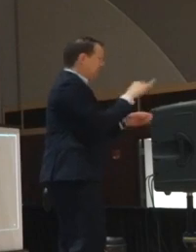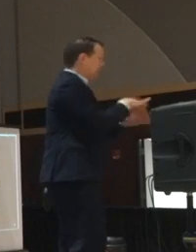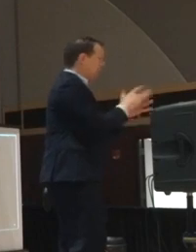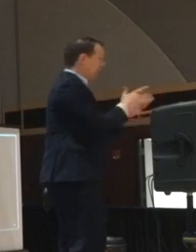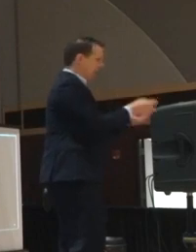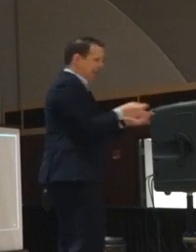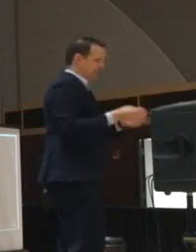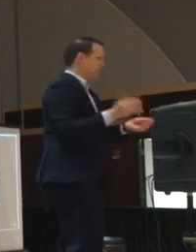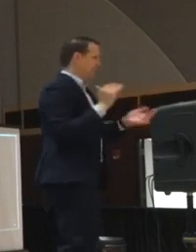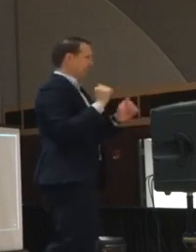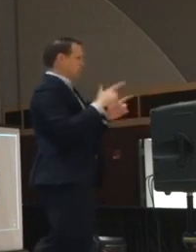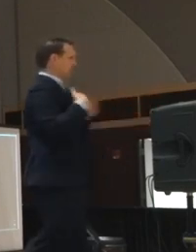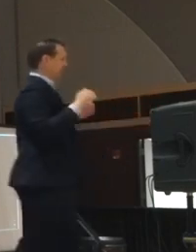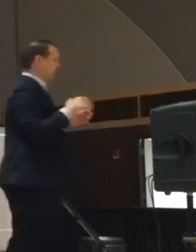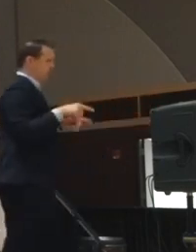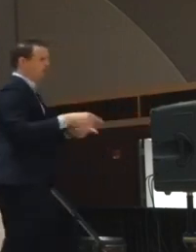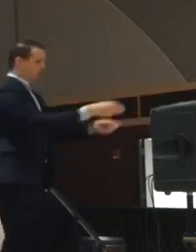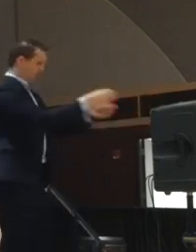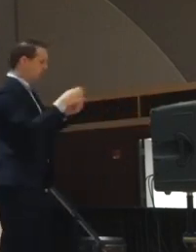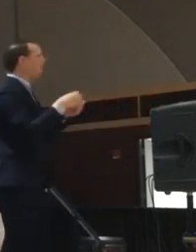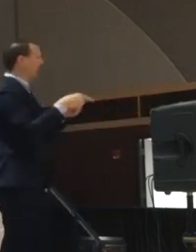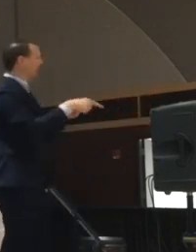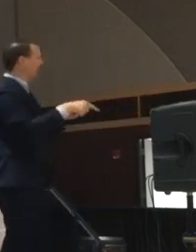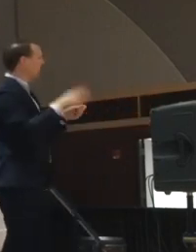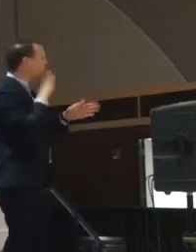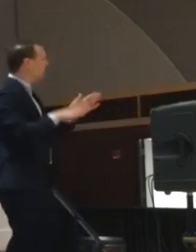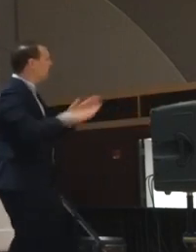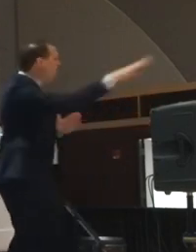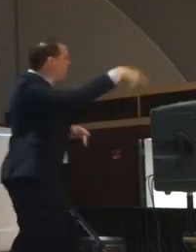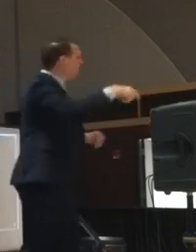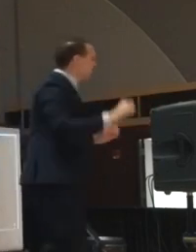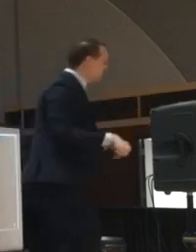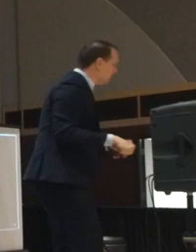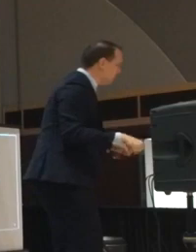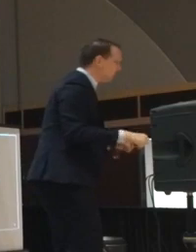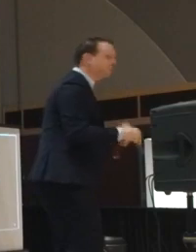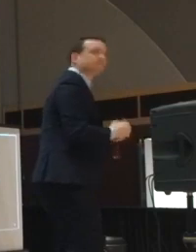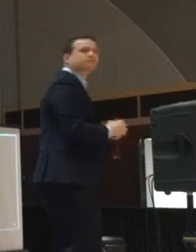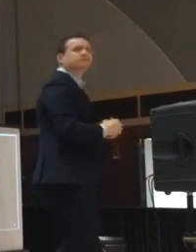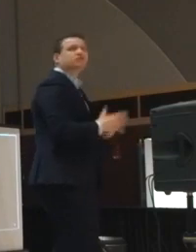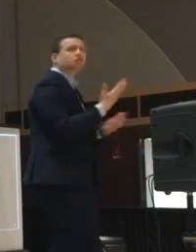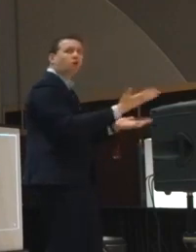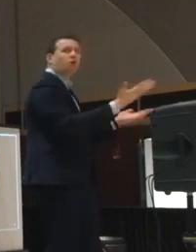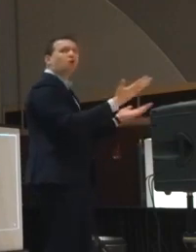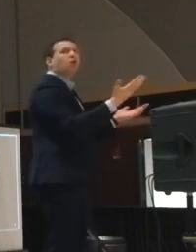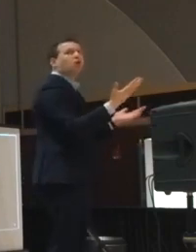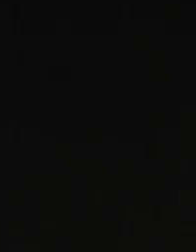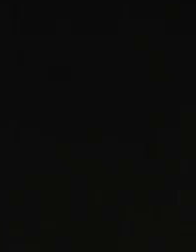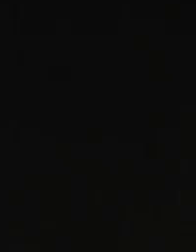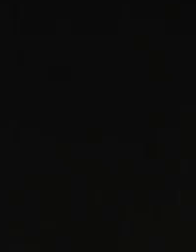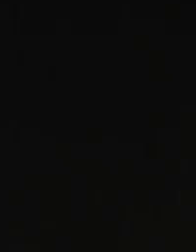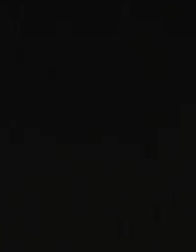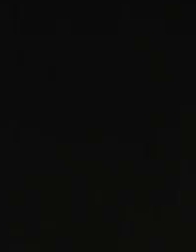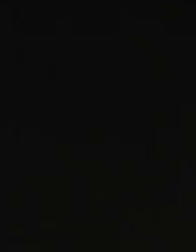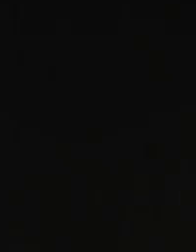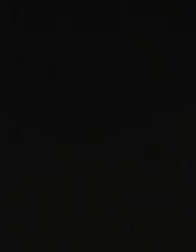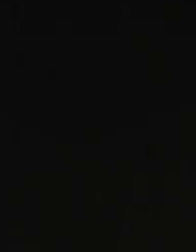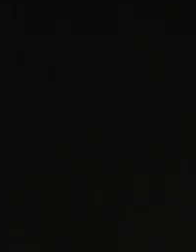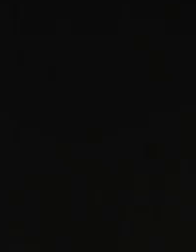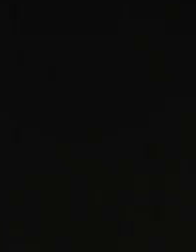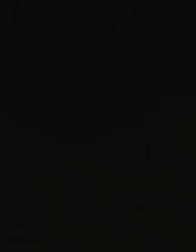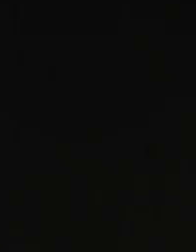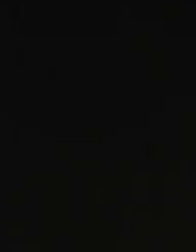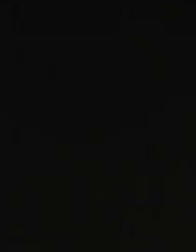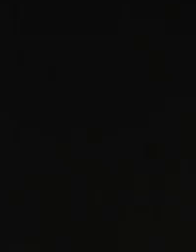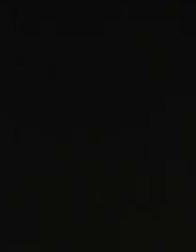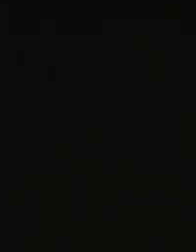online and then give it to him. Then he can find all the other cool math stuff. Okay, what is the ultimate goal of education? Where